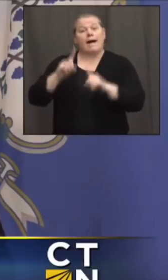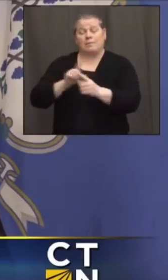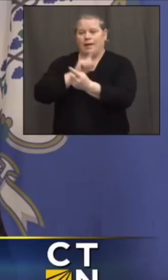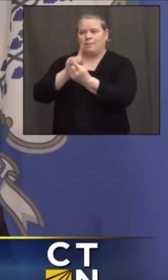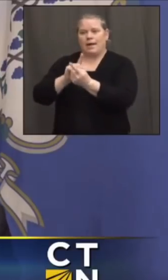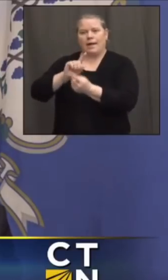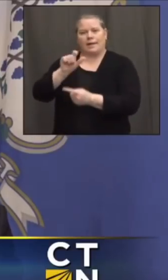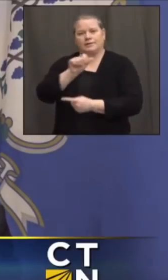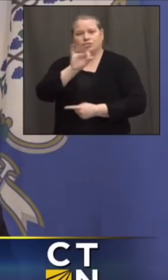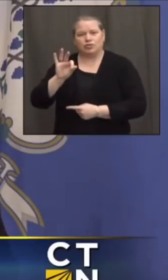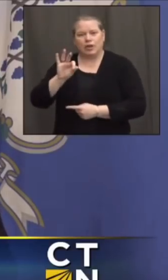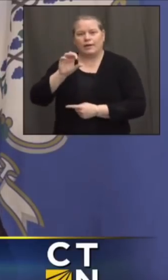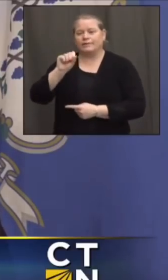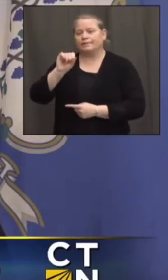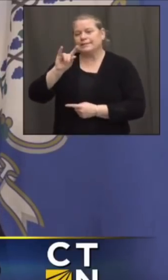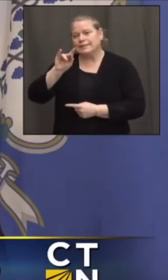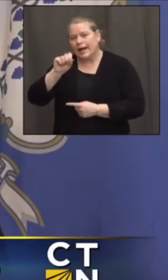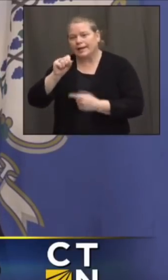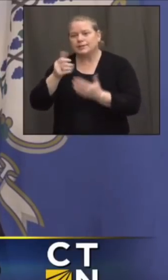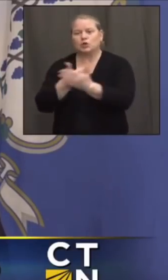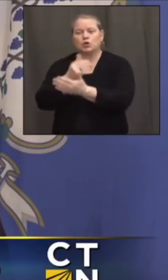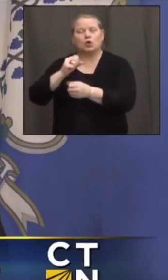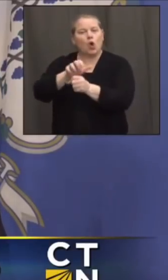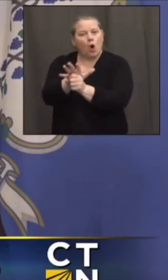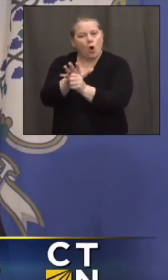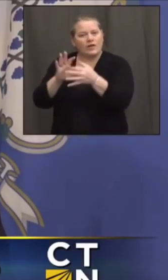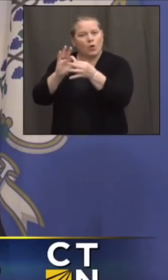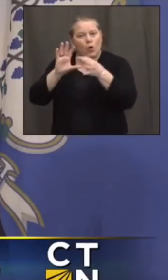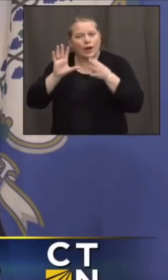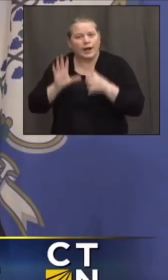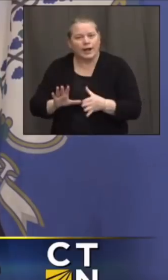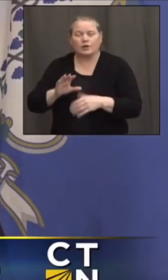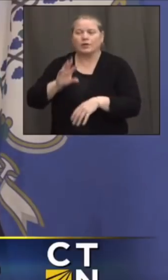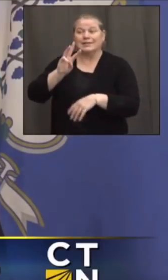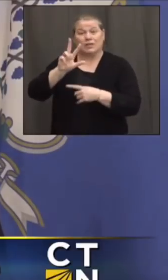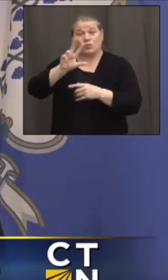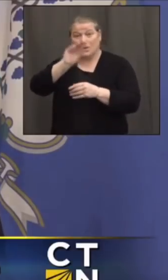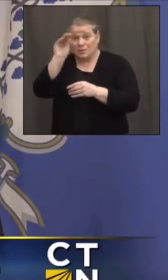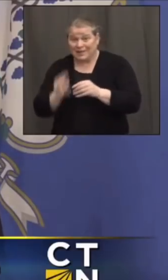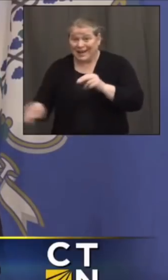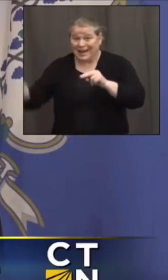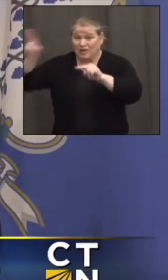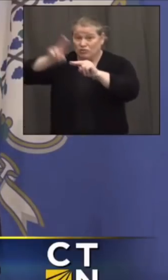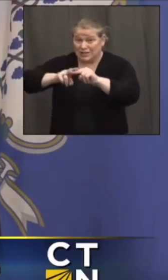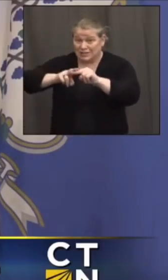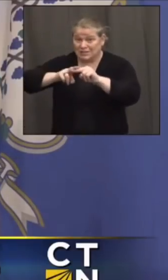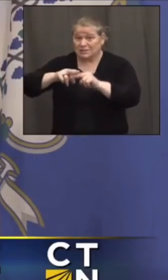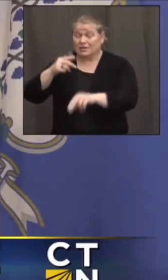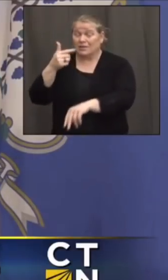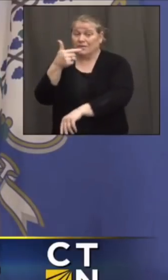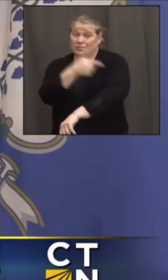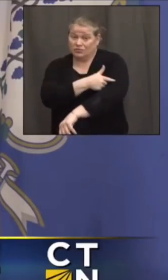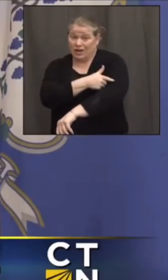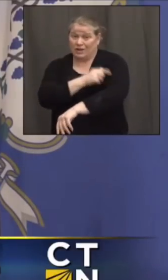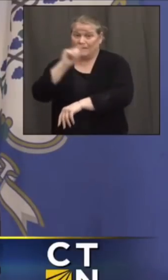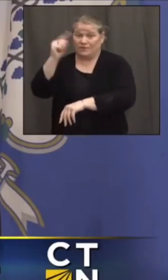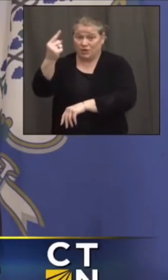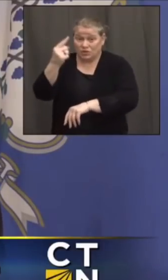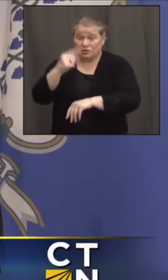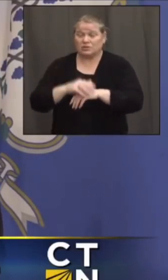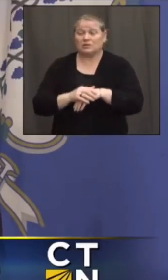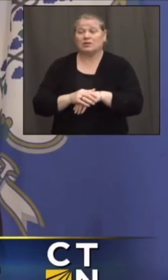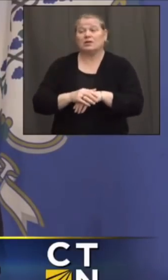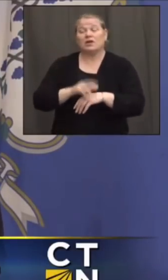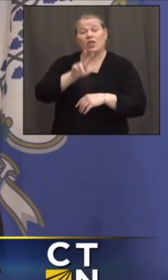coordinator, 16% increase in first doses. I think that's going to take us from 46 to